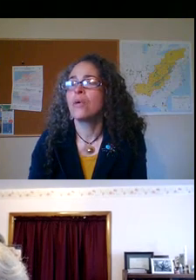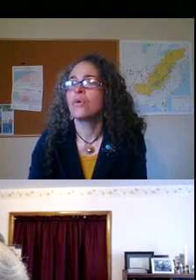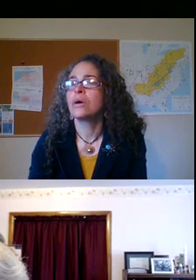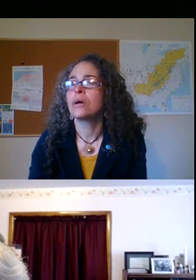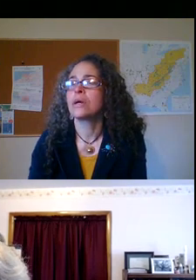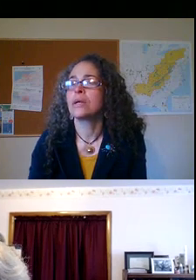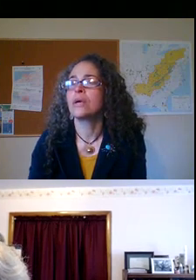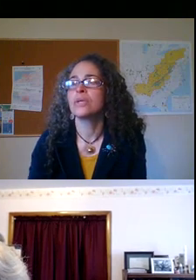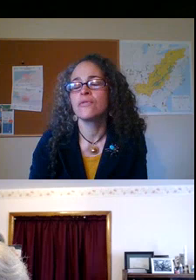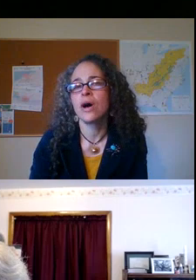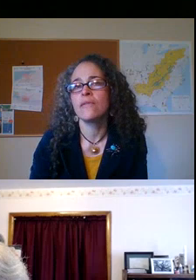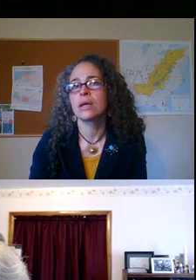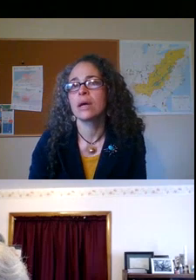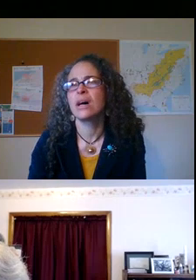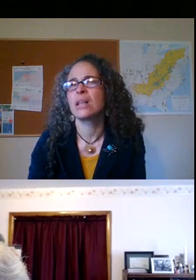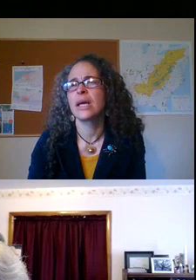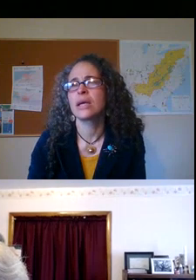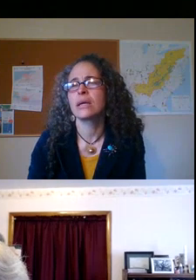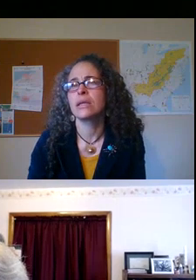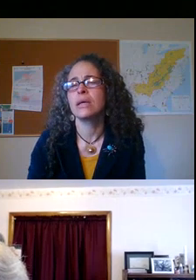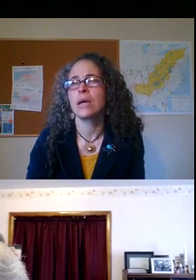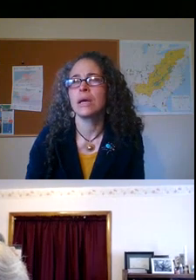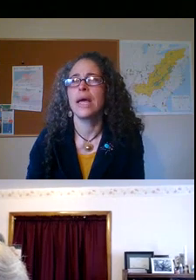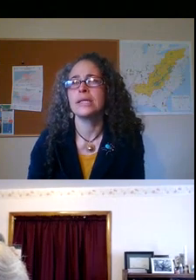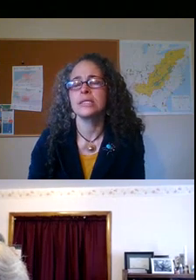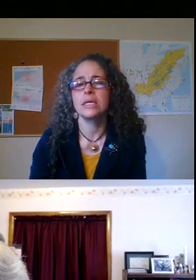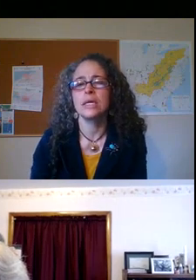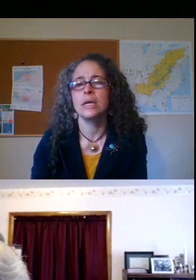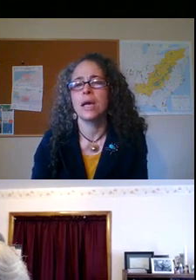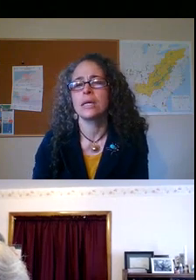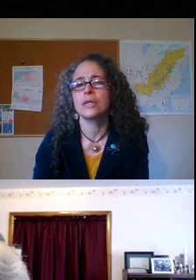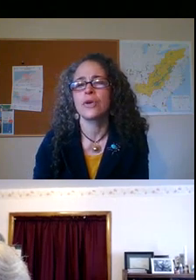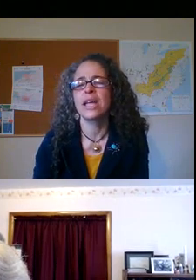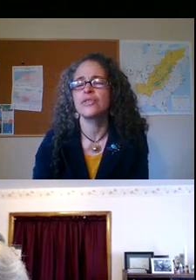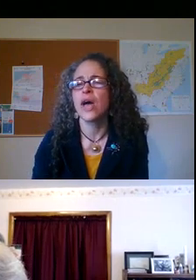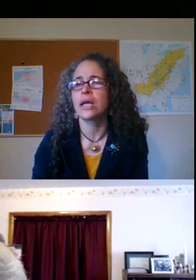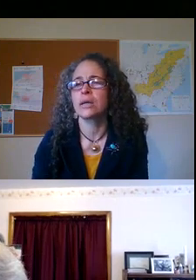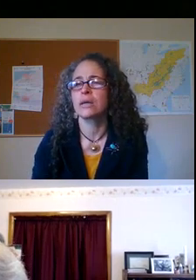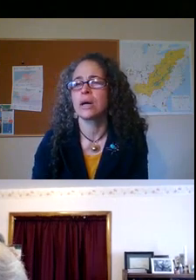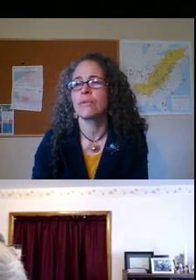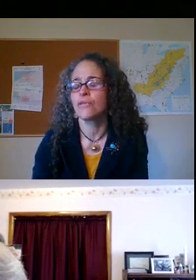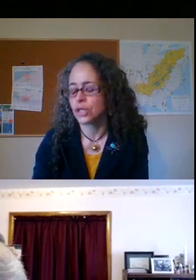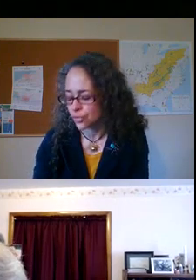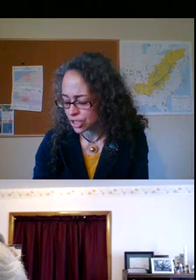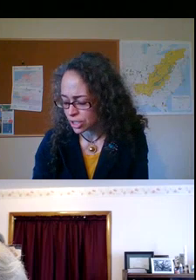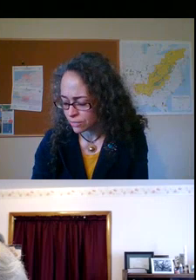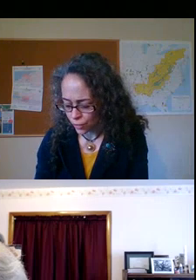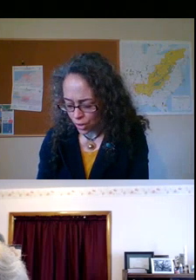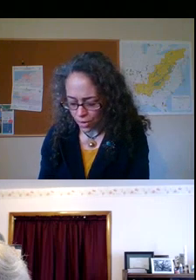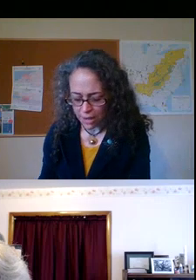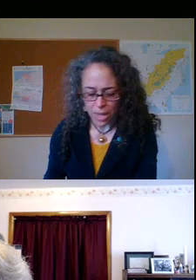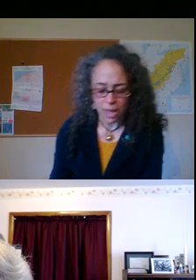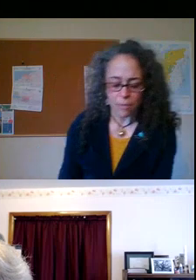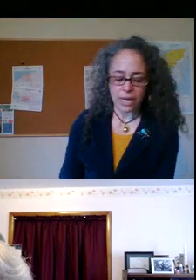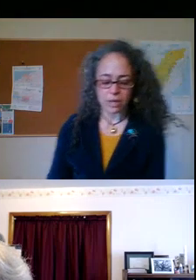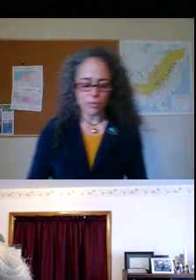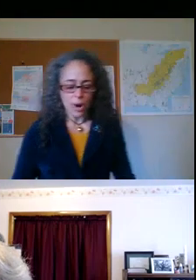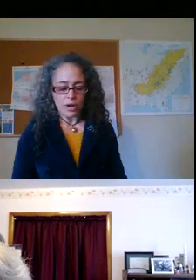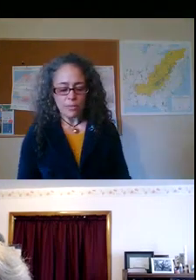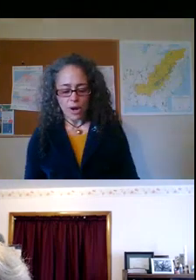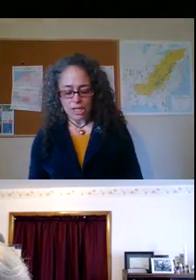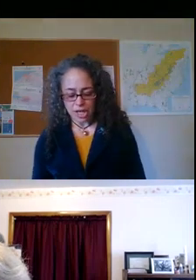program that it was involving like I think AC and their HVAC and refrigeration program.